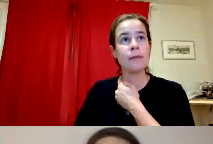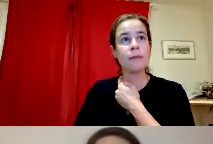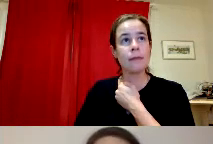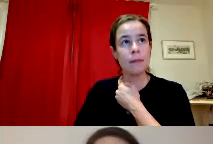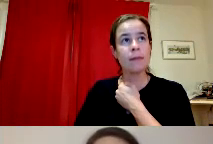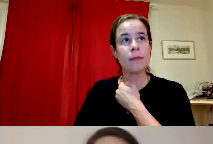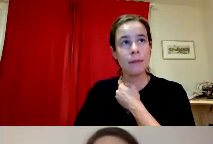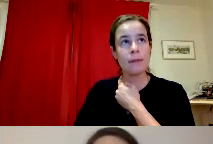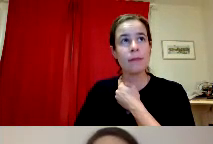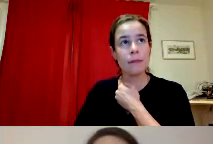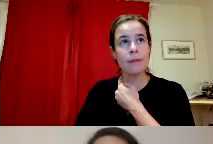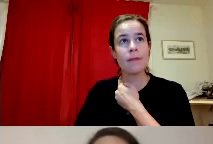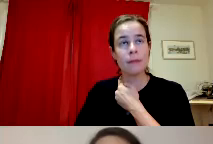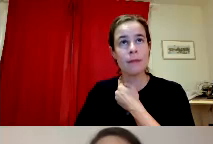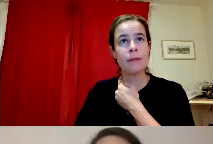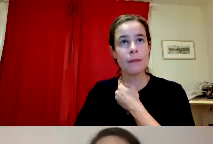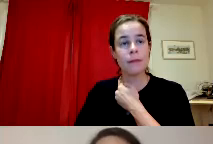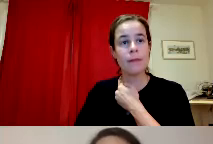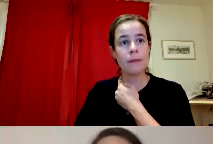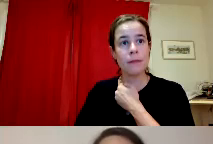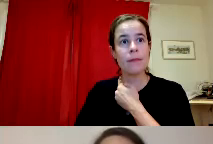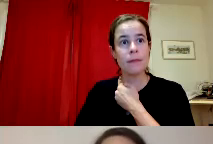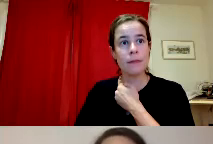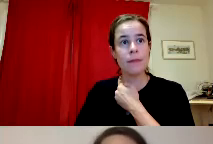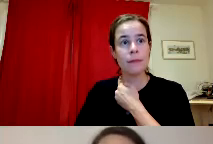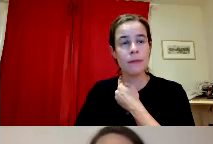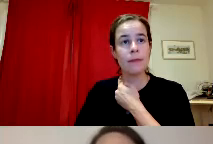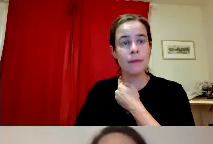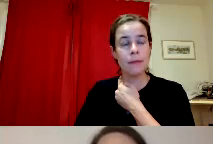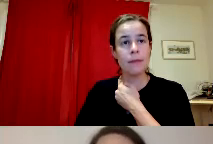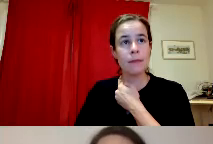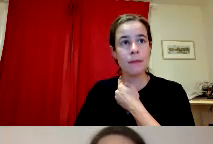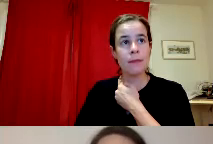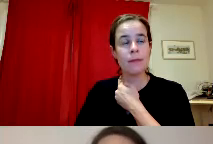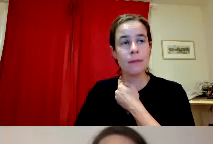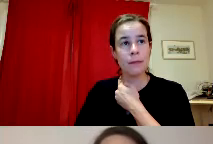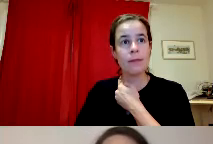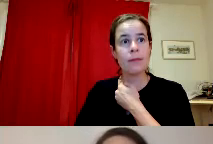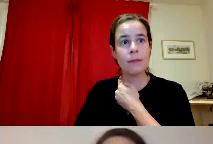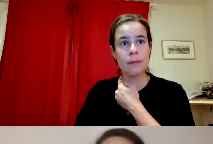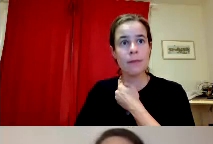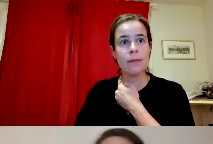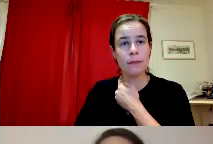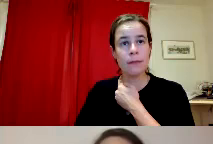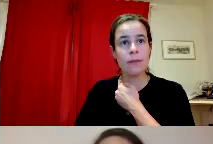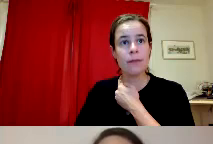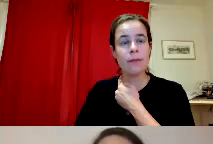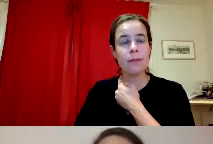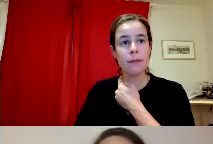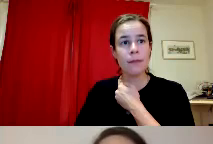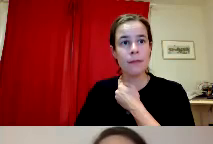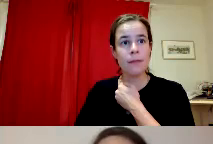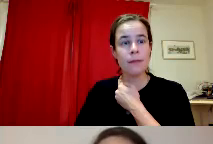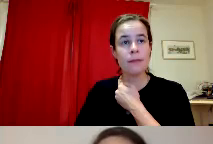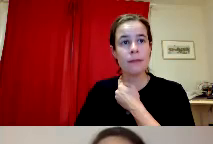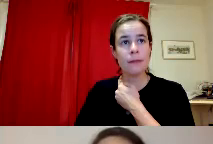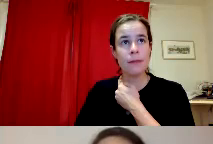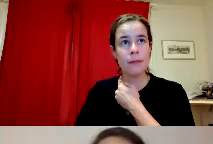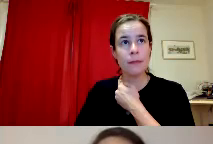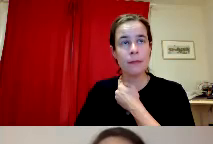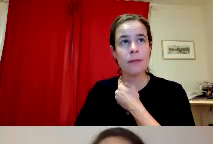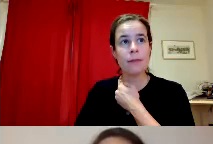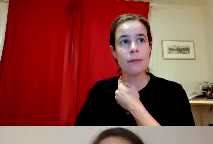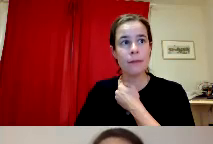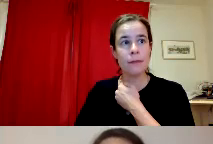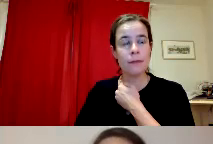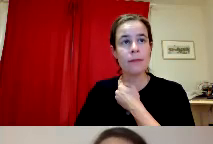formula like low lactose or not cow's milk based formulas. And we also saw this very